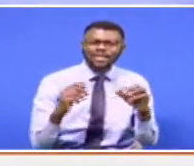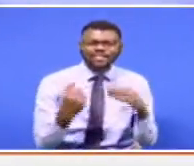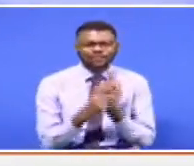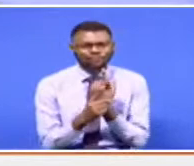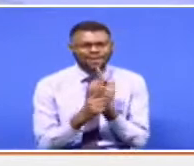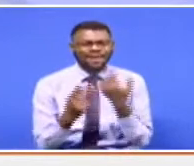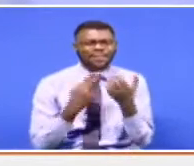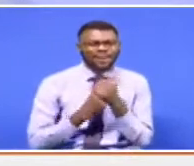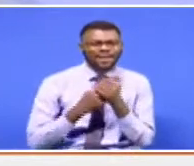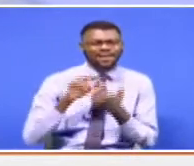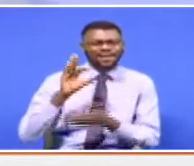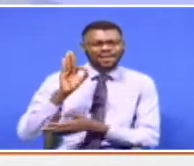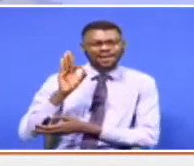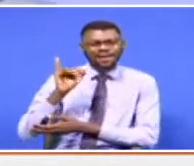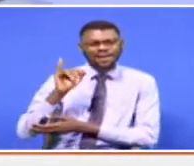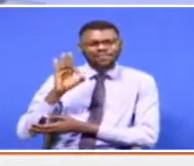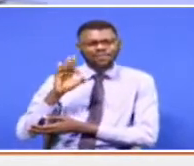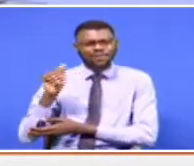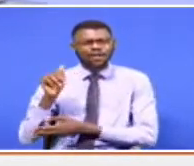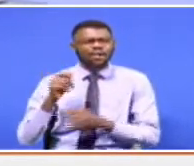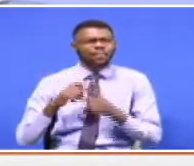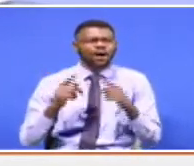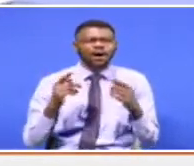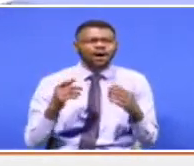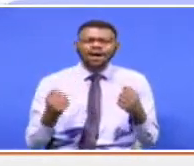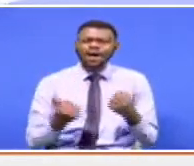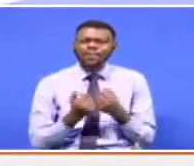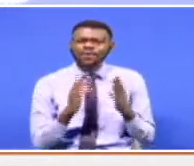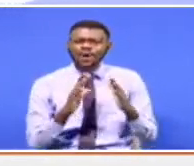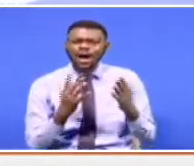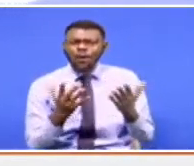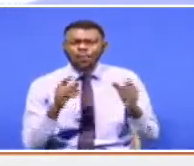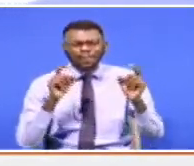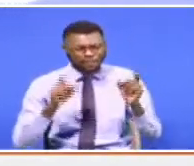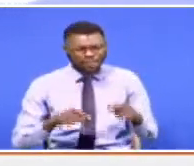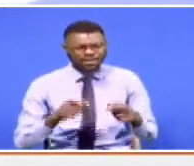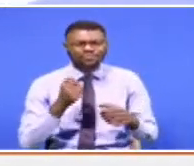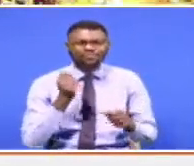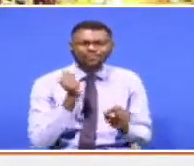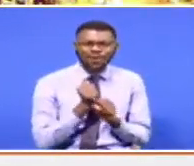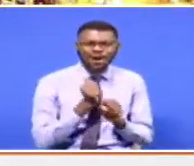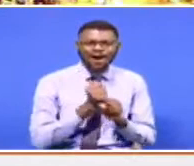FIFA. But the only way that will happen is if we have accountability and transparency.